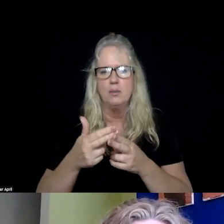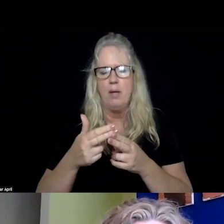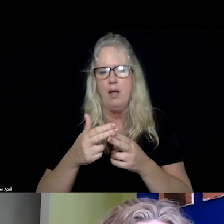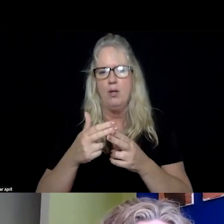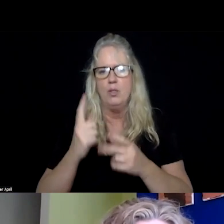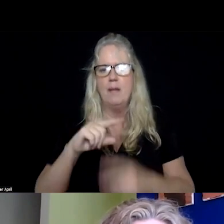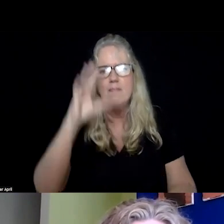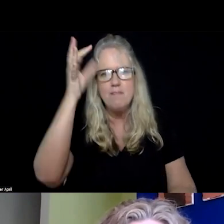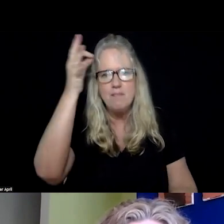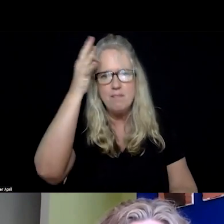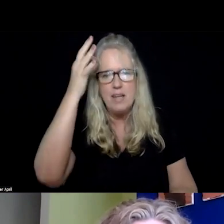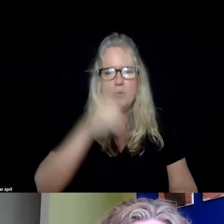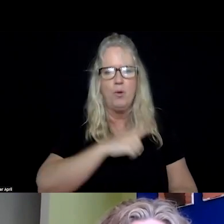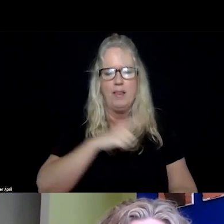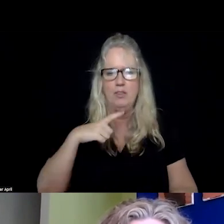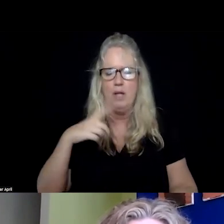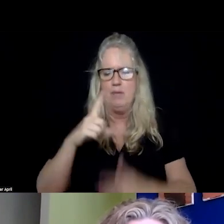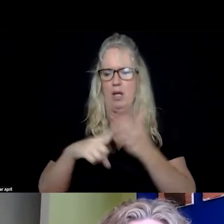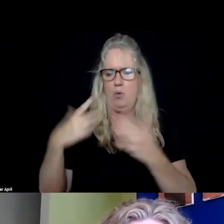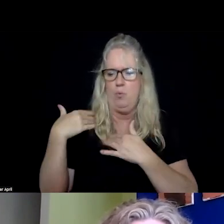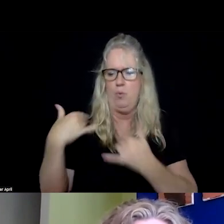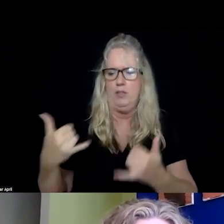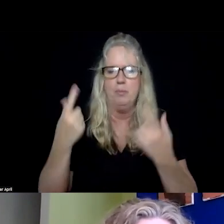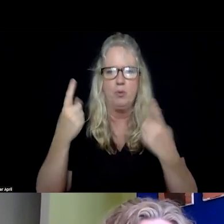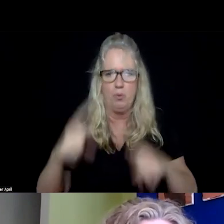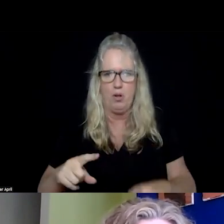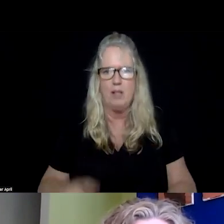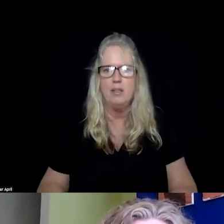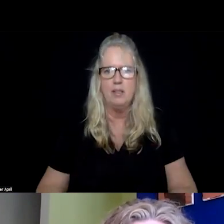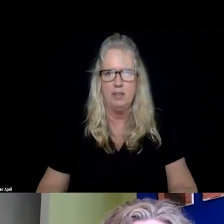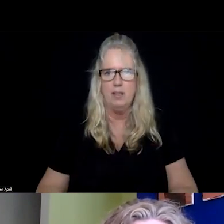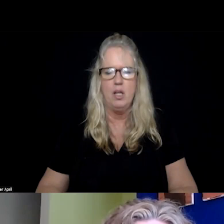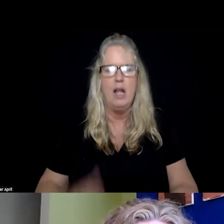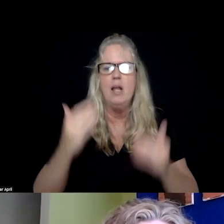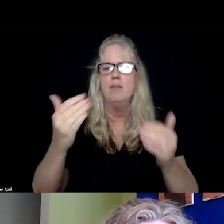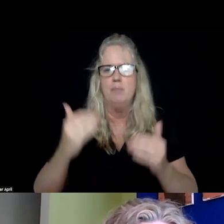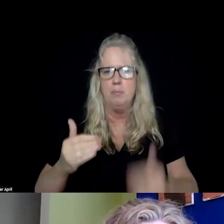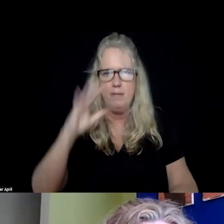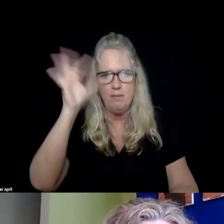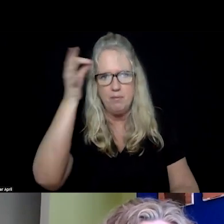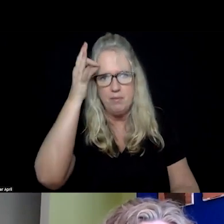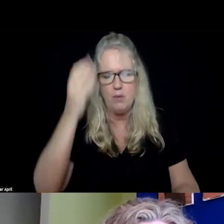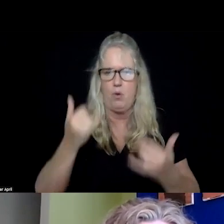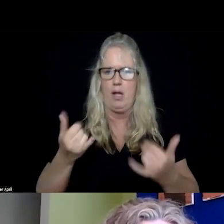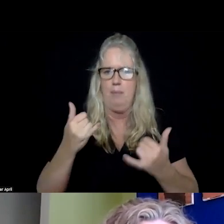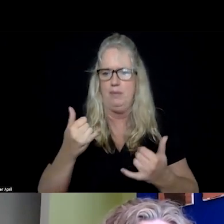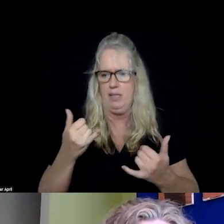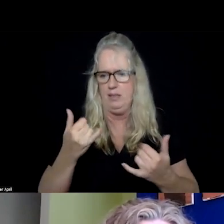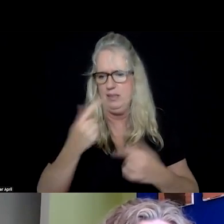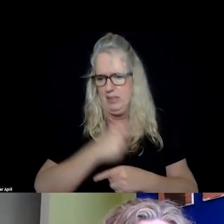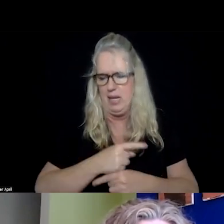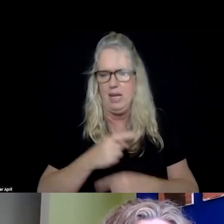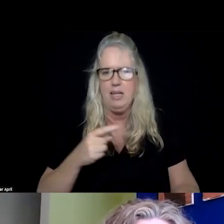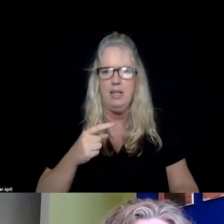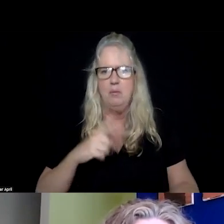federal legislation and what's been going on. We are going to skip the federal update this time, but